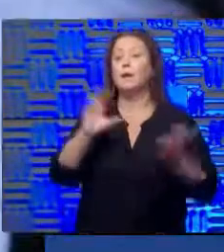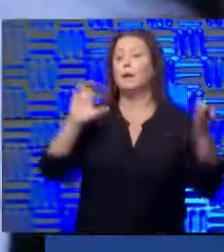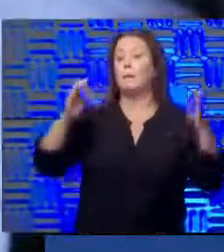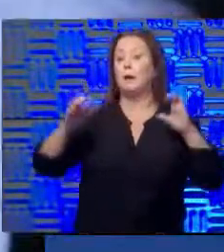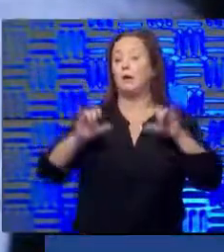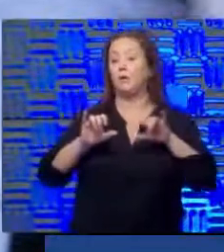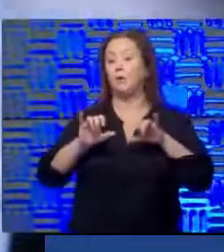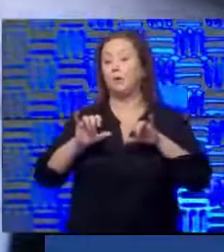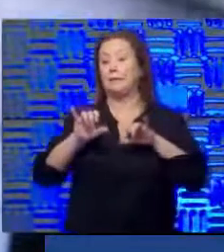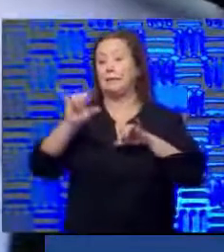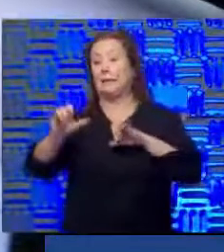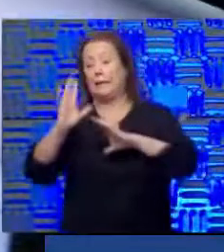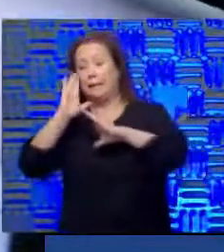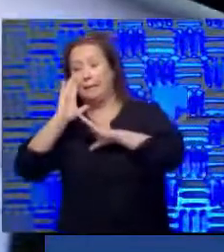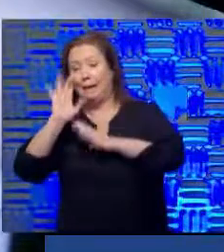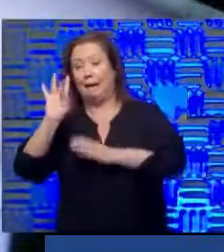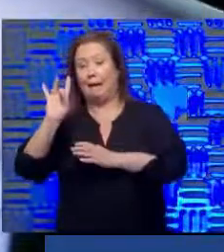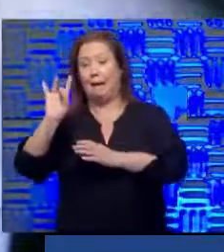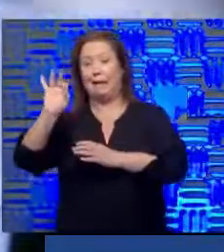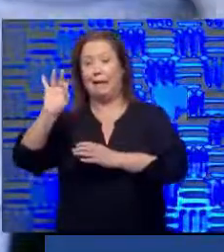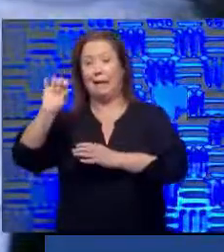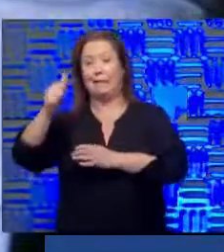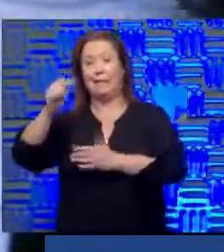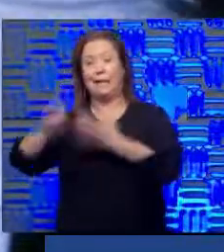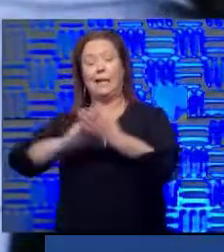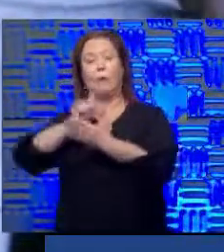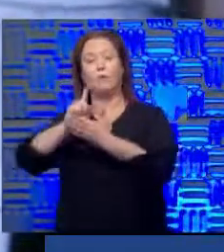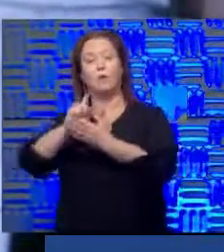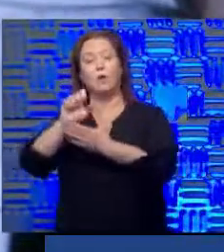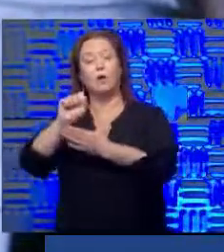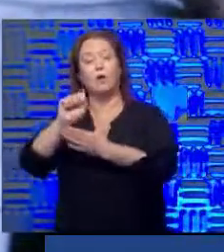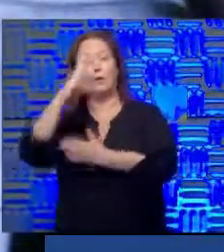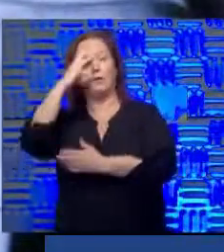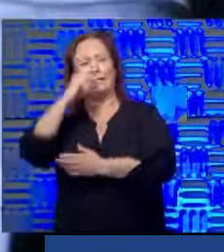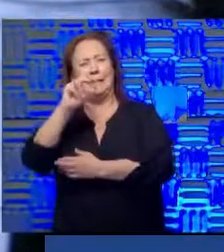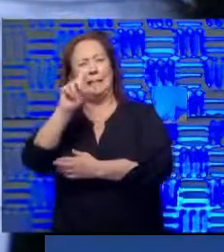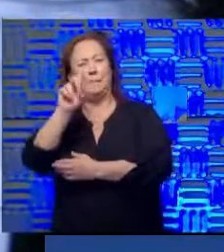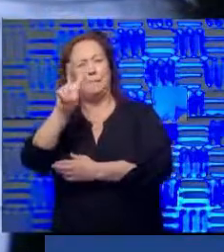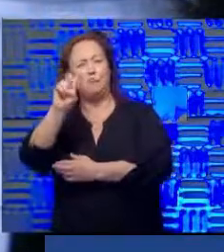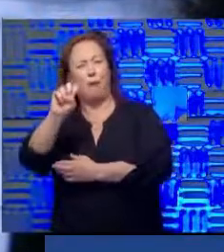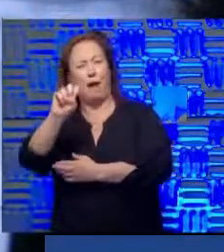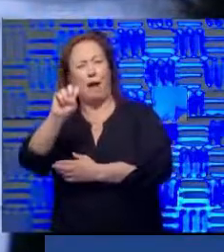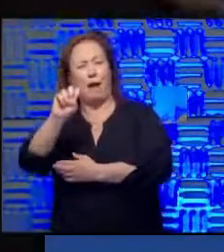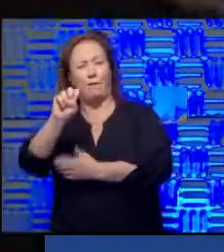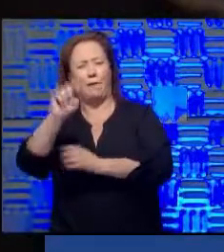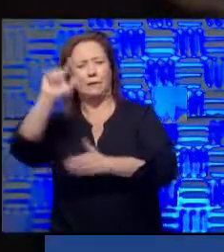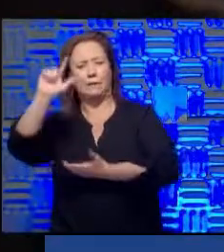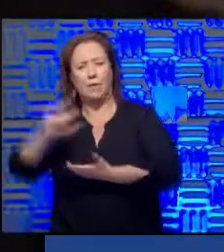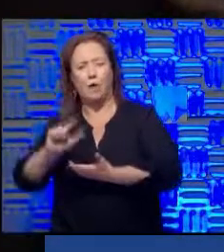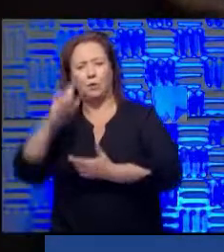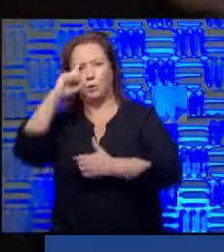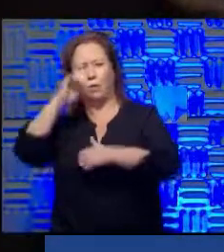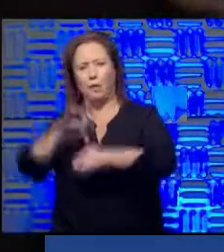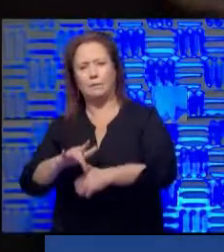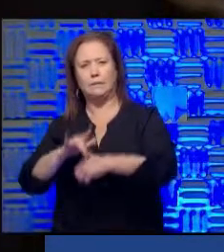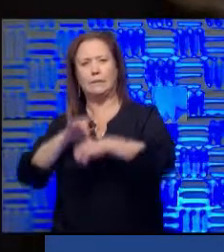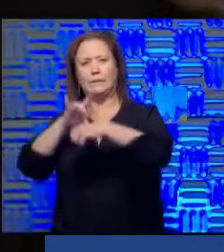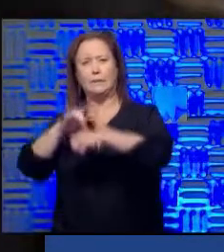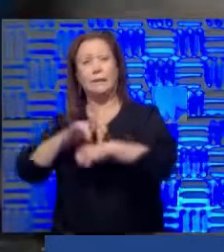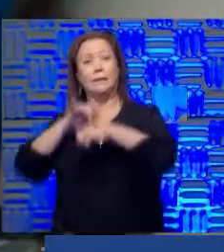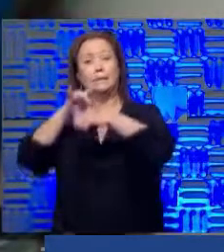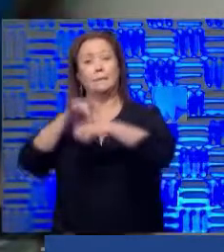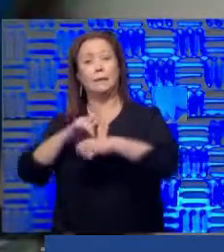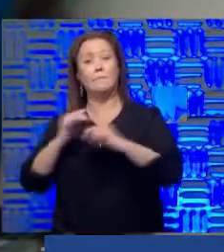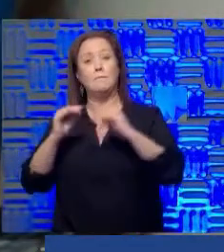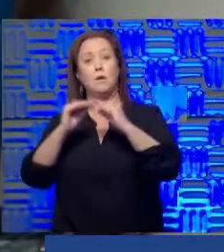8, 9, 10 hours, your sleep drive is very low. So you're gonna sit there and think about this and think about this. So going back to